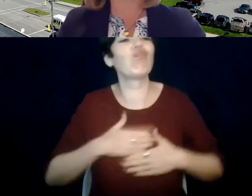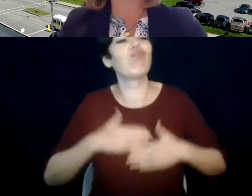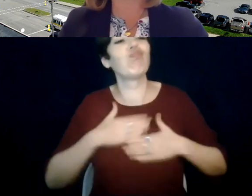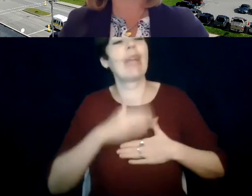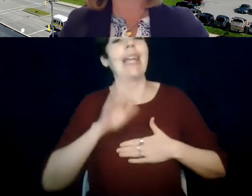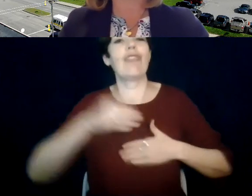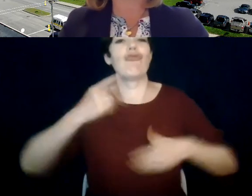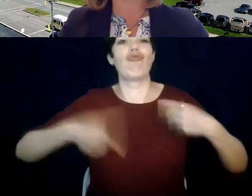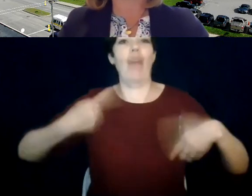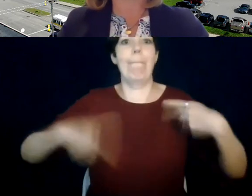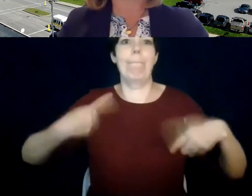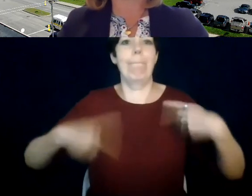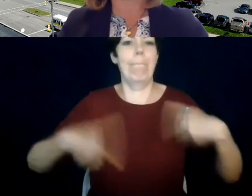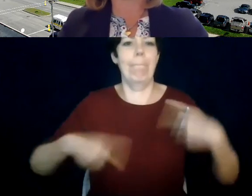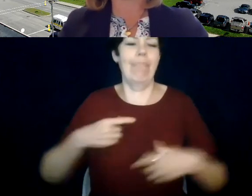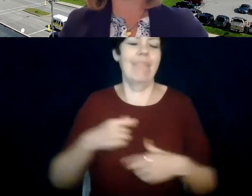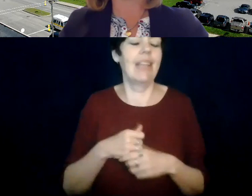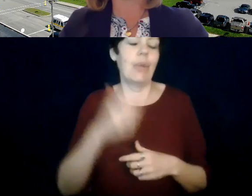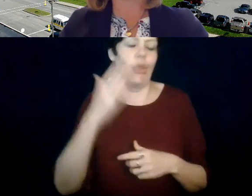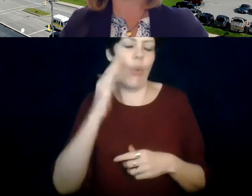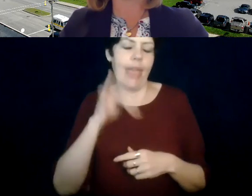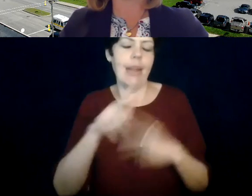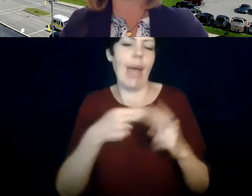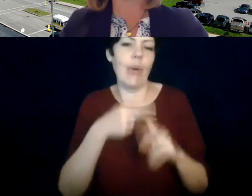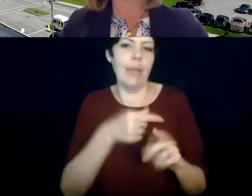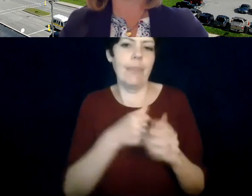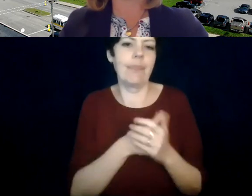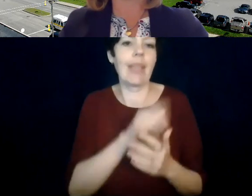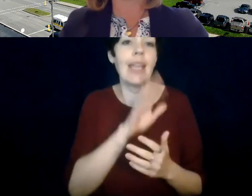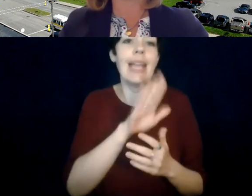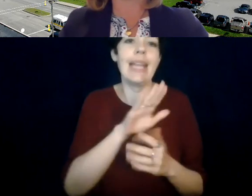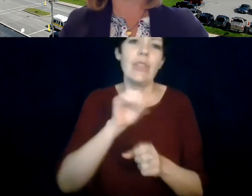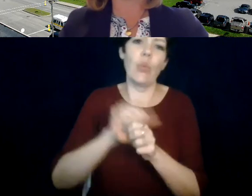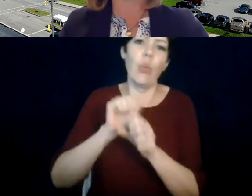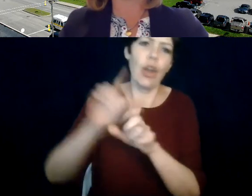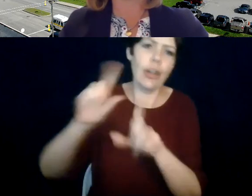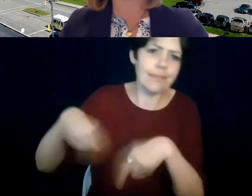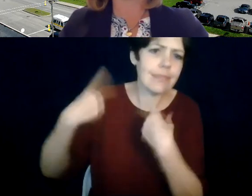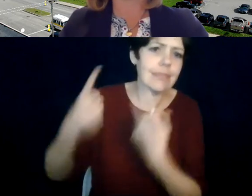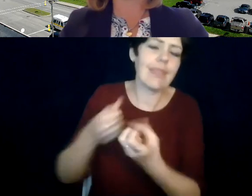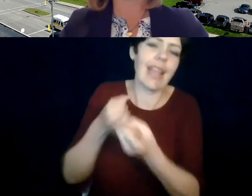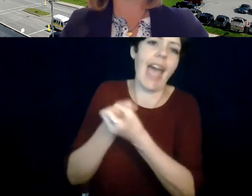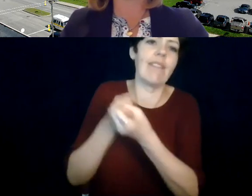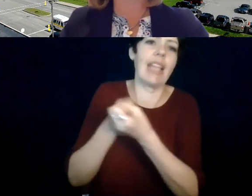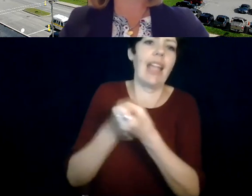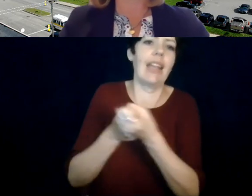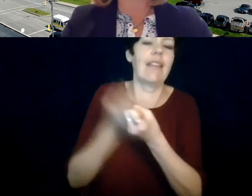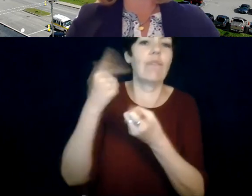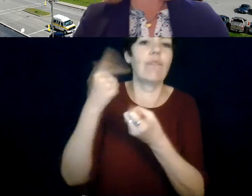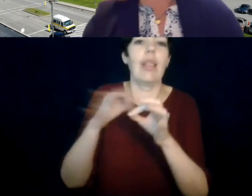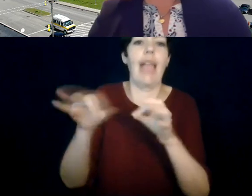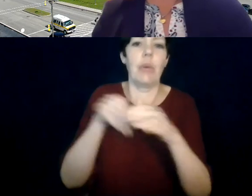that about Oscar. Thanks to his advocacy to improve language access